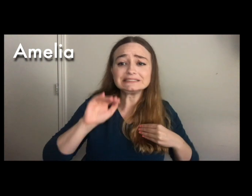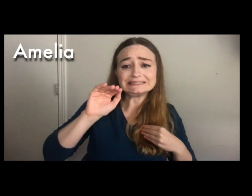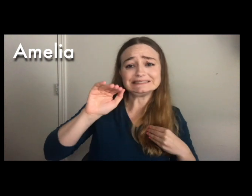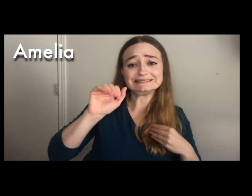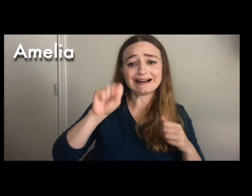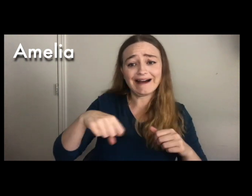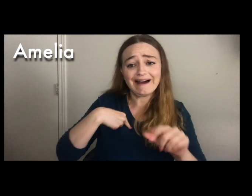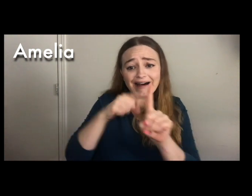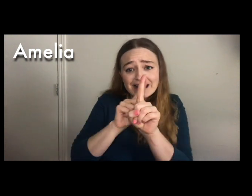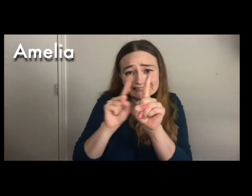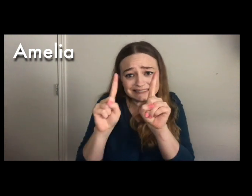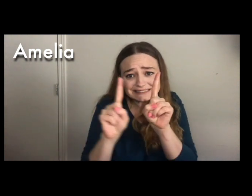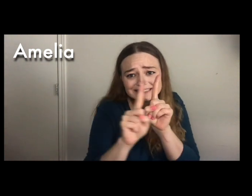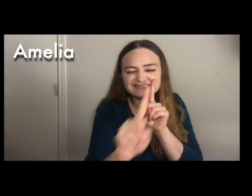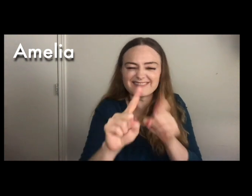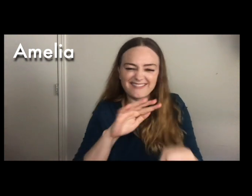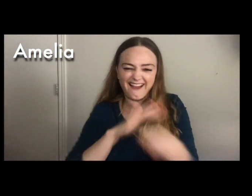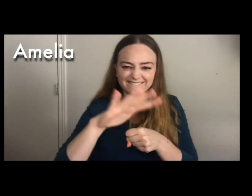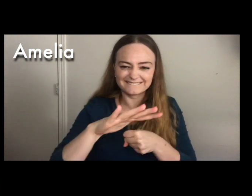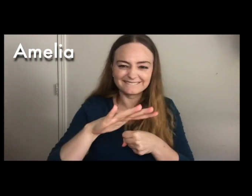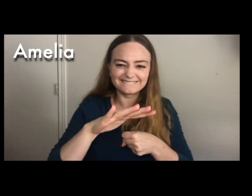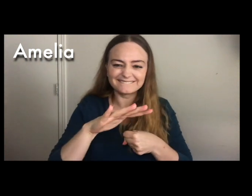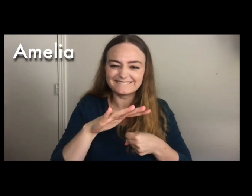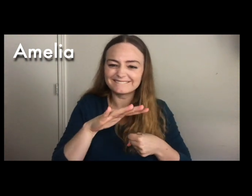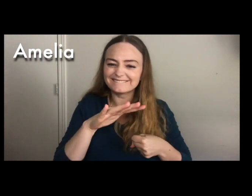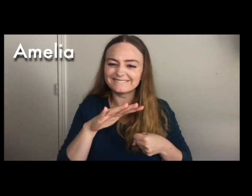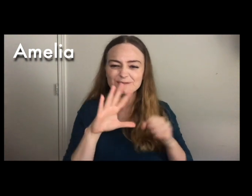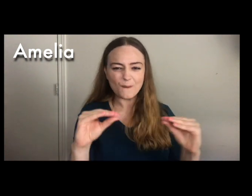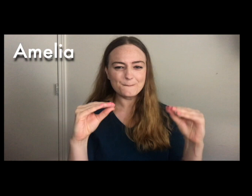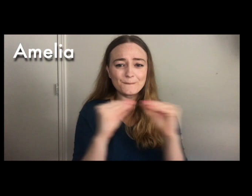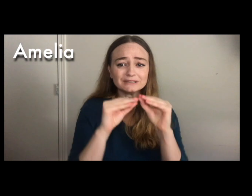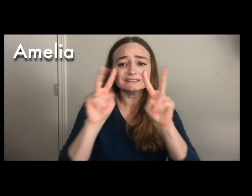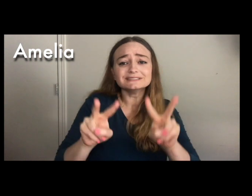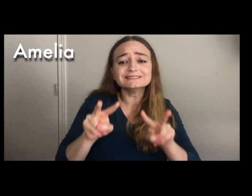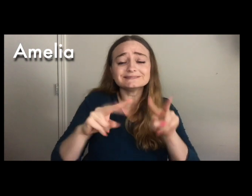Doormat, or asking for permission to pass